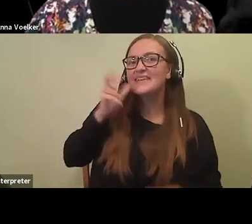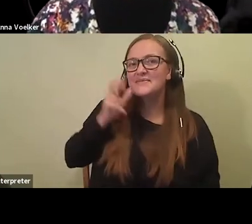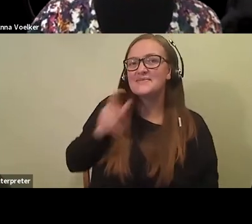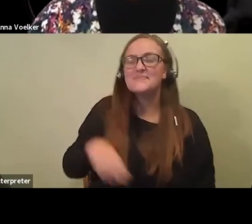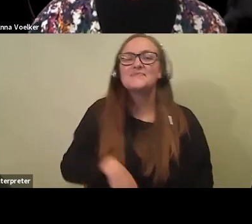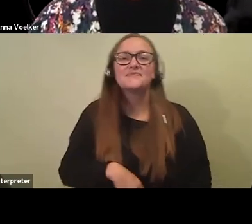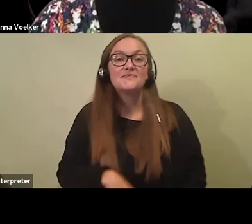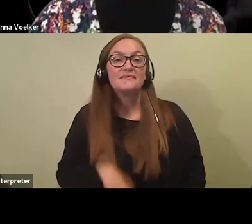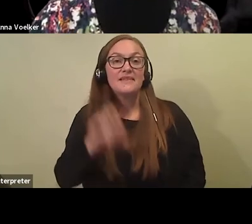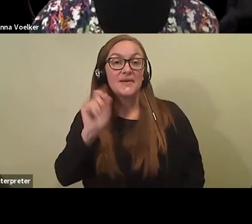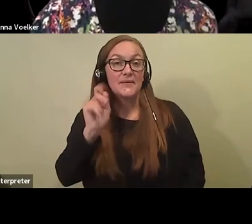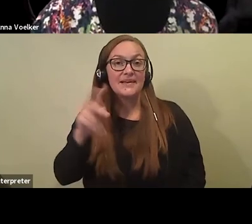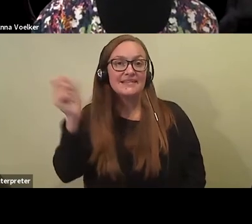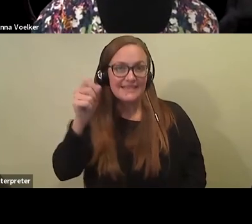right.